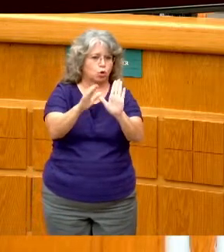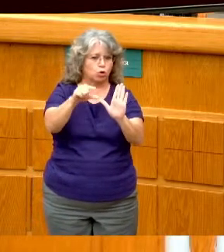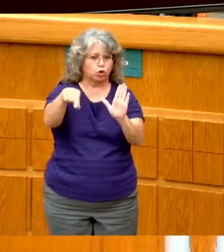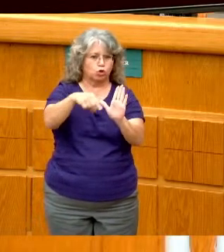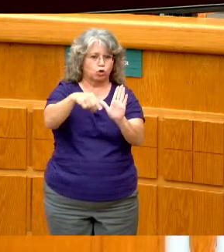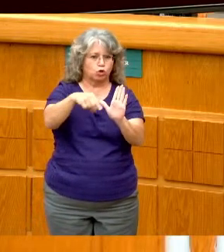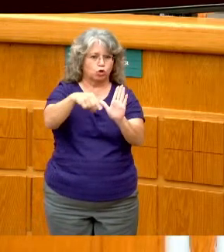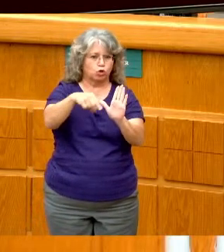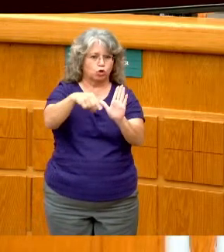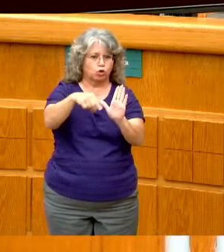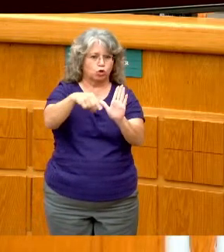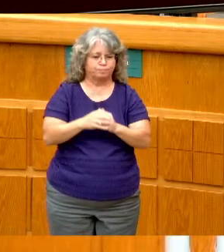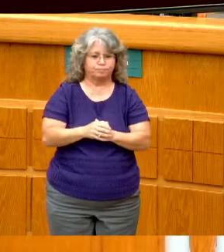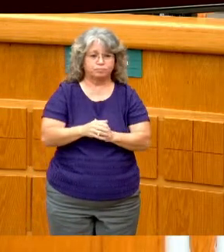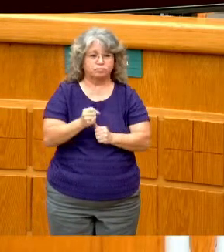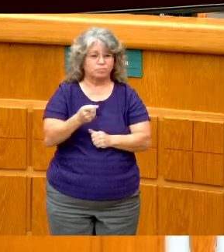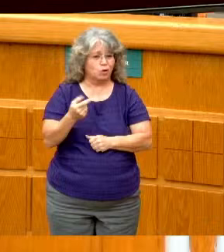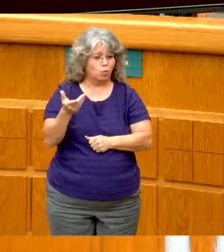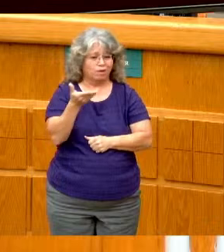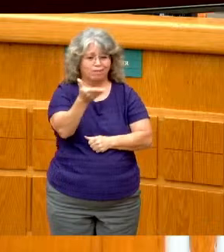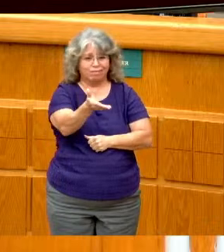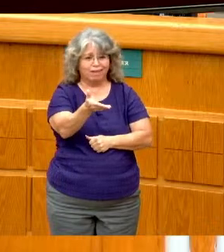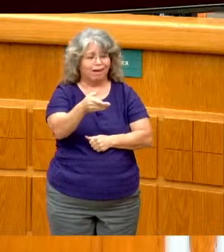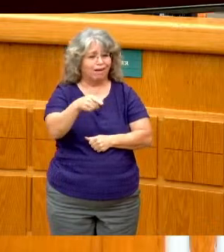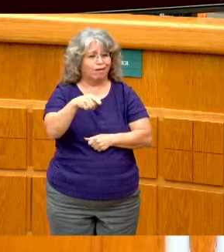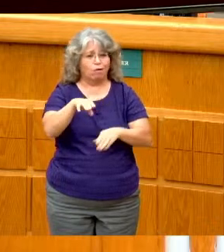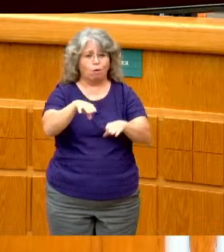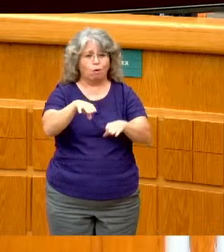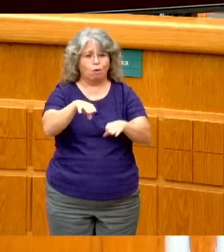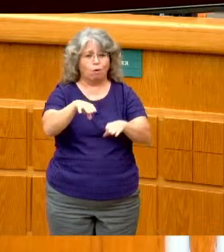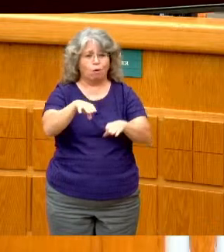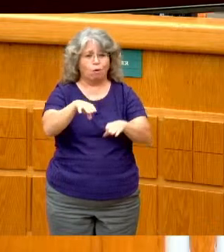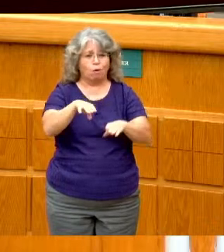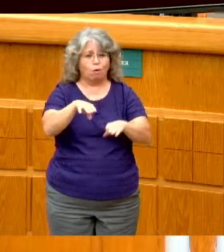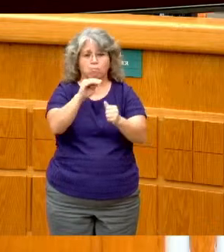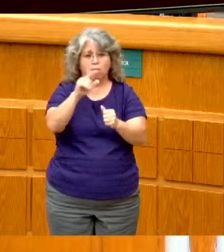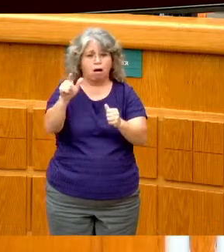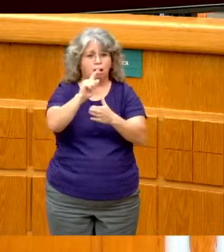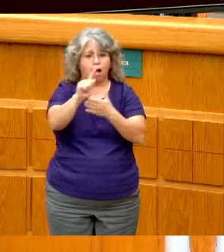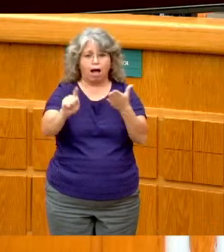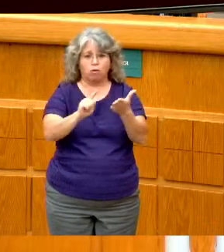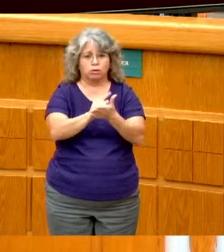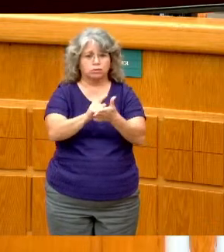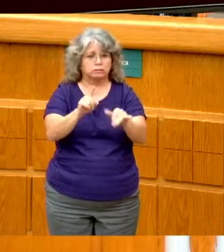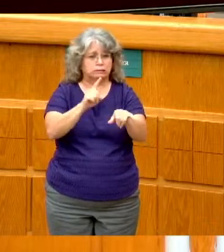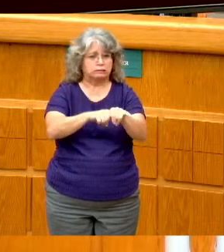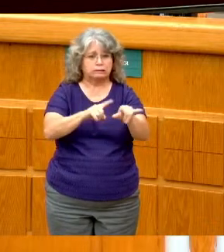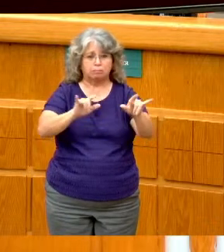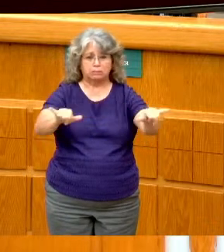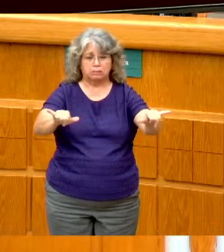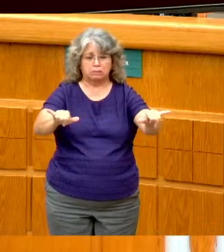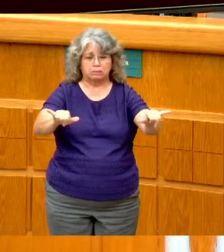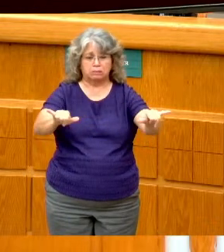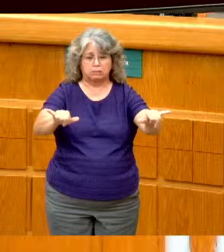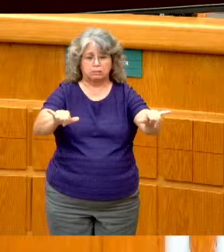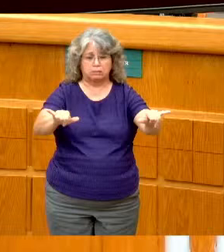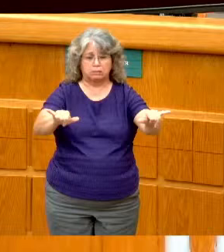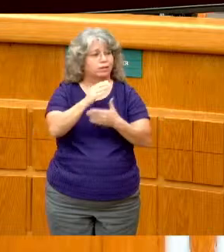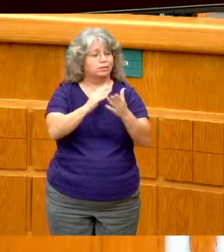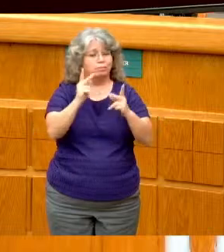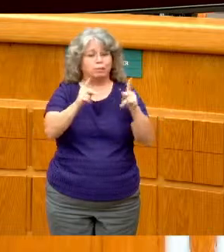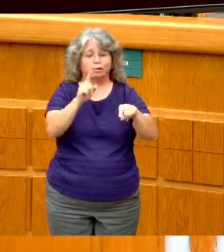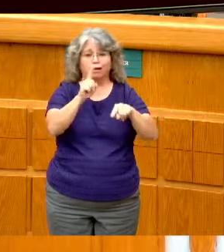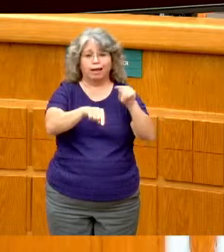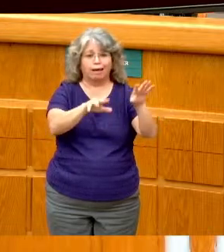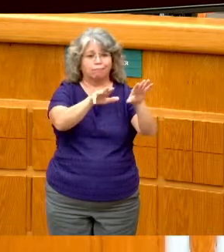mall during mall hours, which is a huge advantage, because I know that sometimes we can't get away from work. A lunch